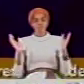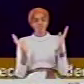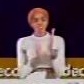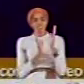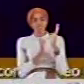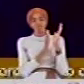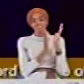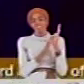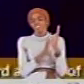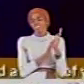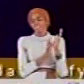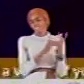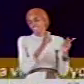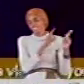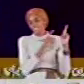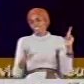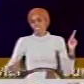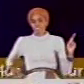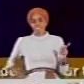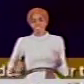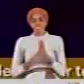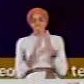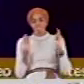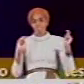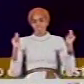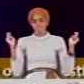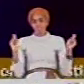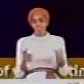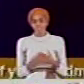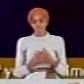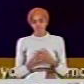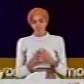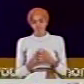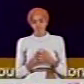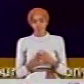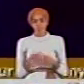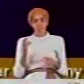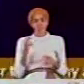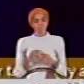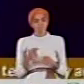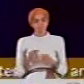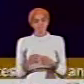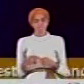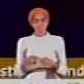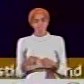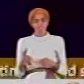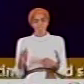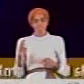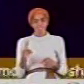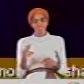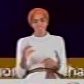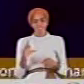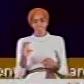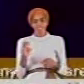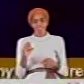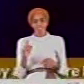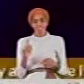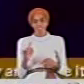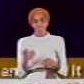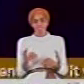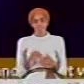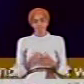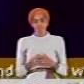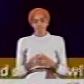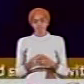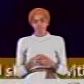Praise Master Jesus! My name is Sister Violet Ogubayode from Ilewe